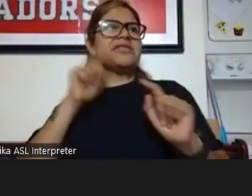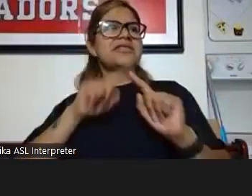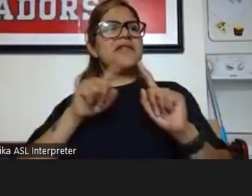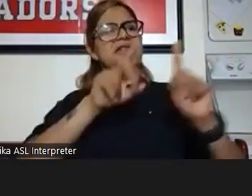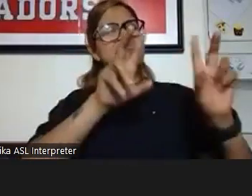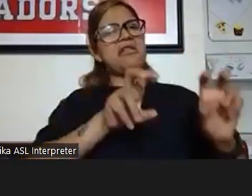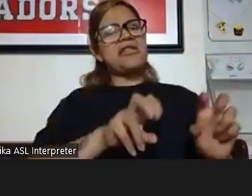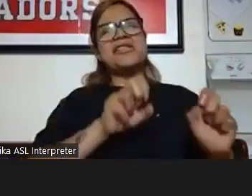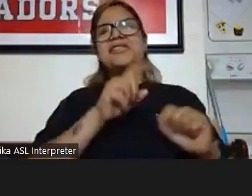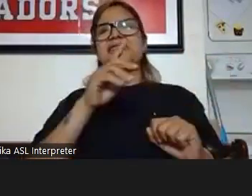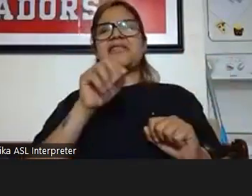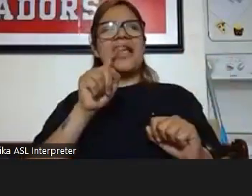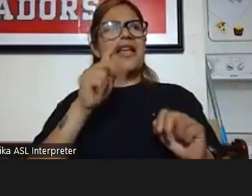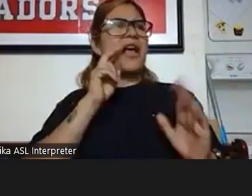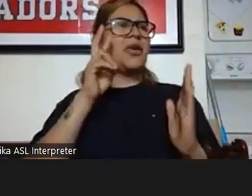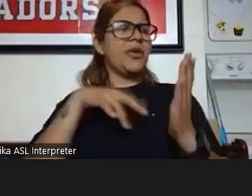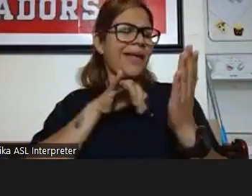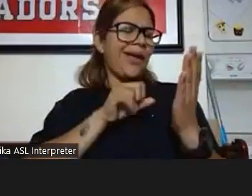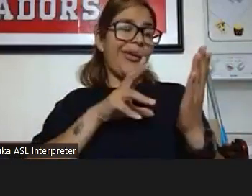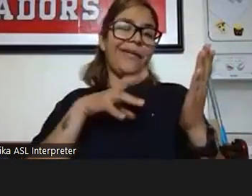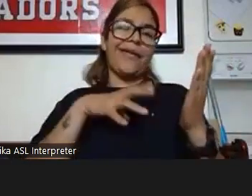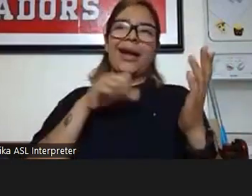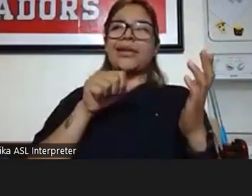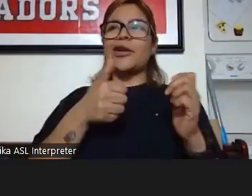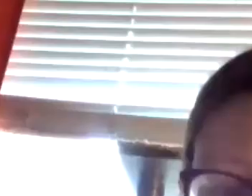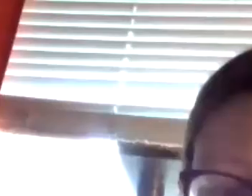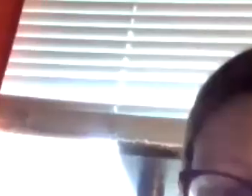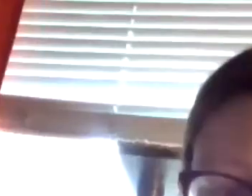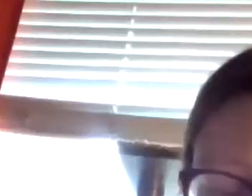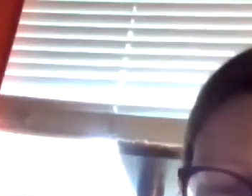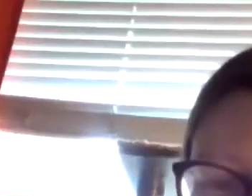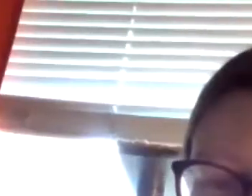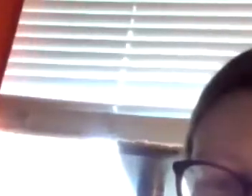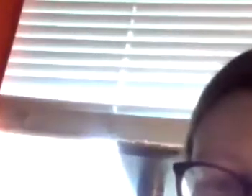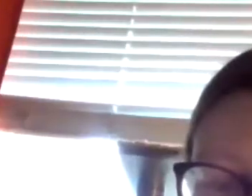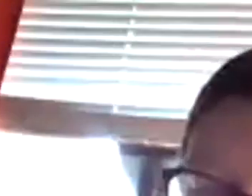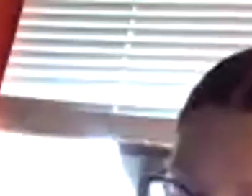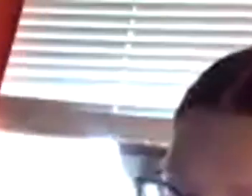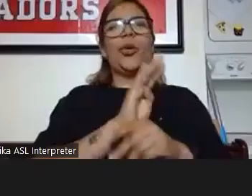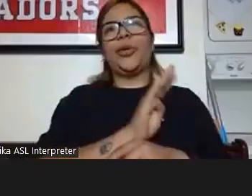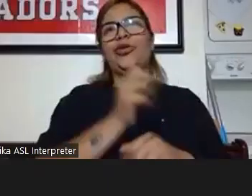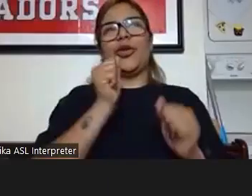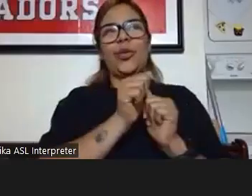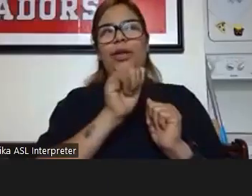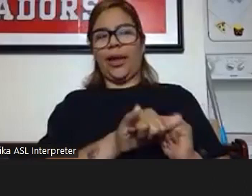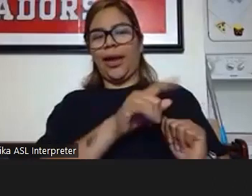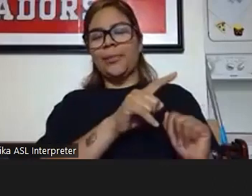just put it off as another thing to keep people busy. But this potentially has